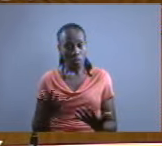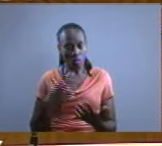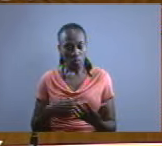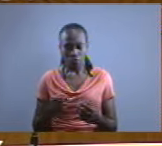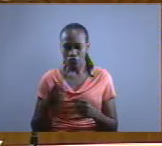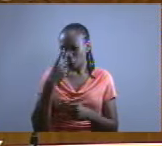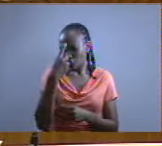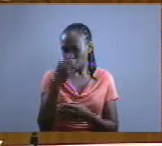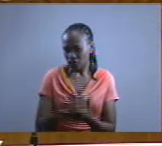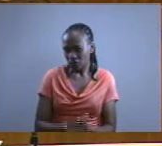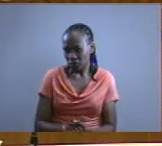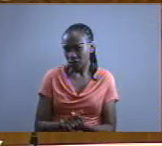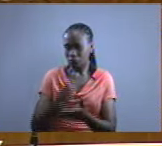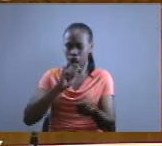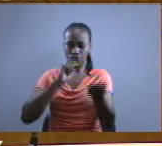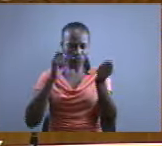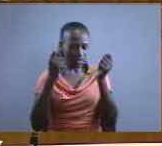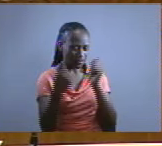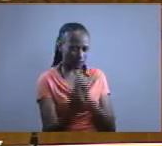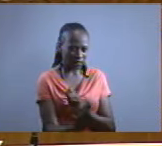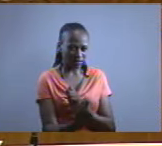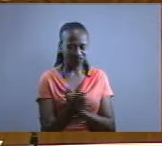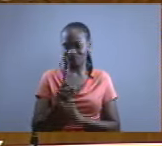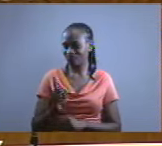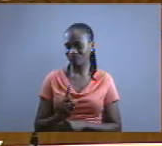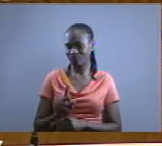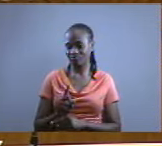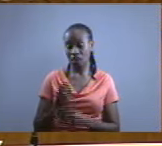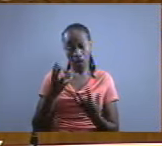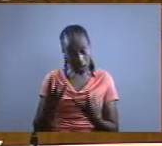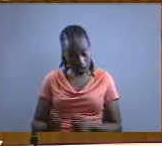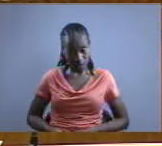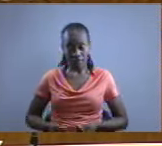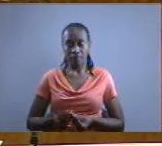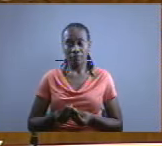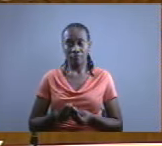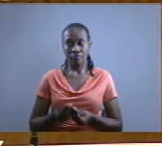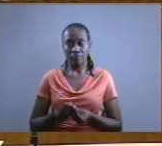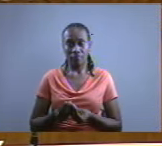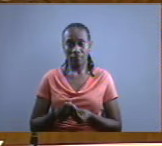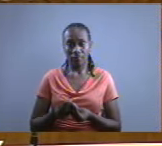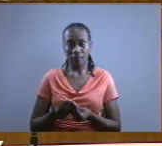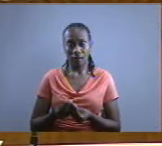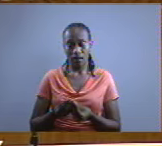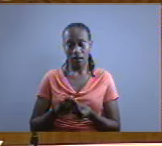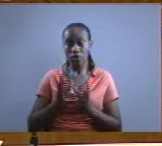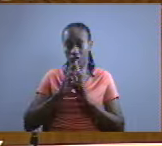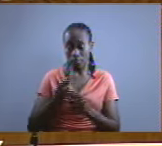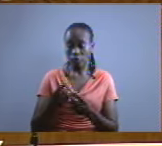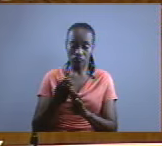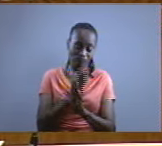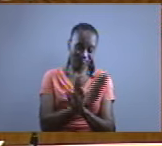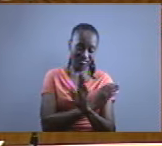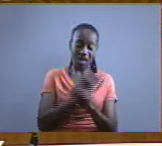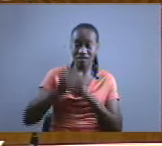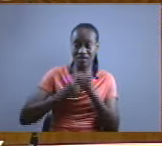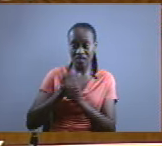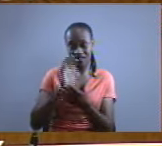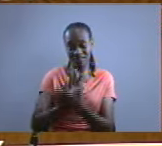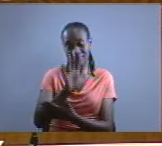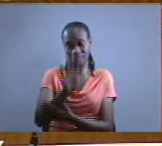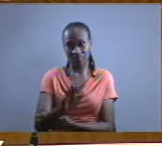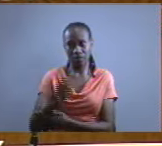with regards to the transformation. Reports received from the employers over the past 15 years clearly show that not much progress